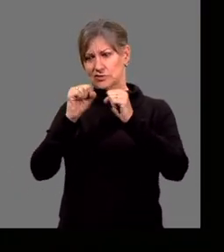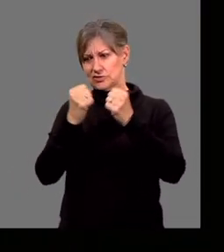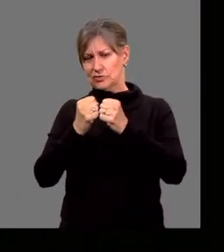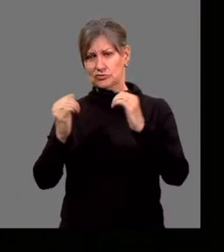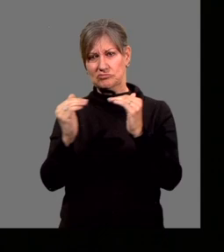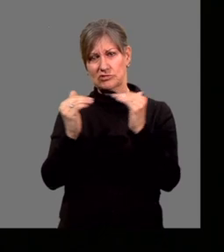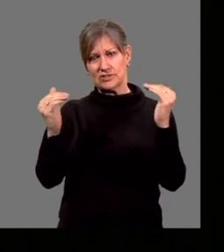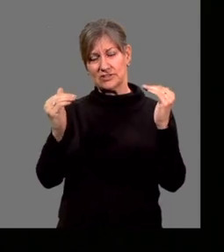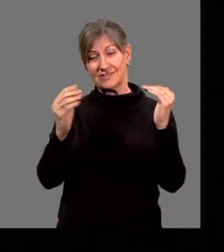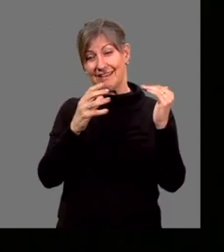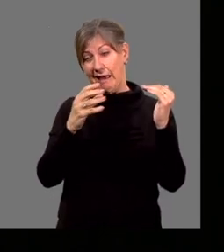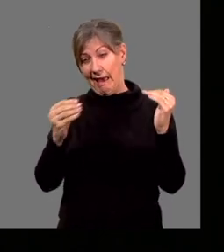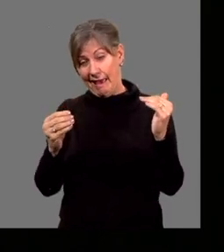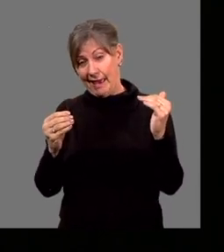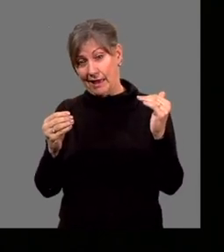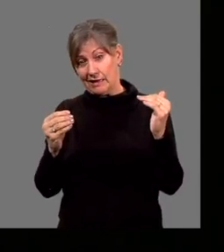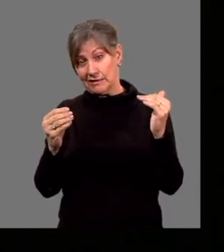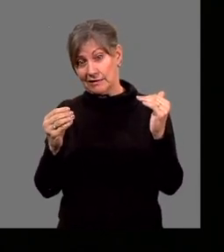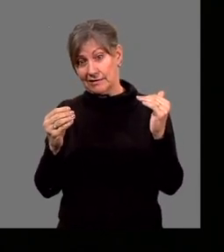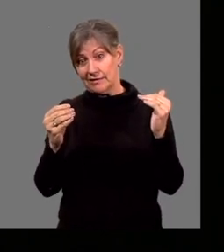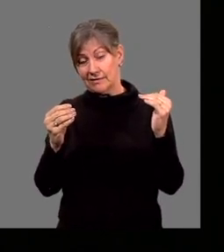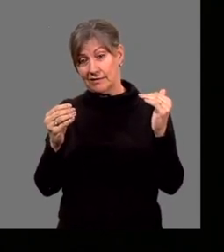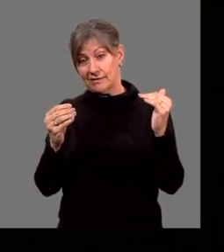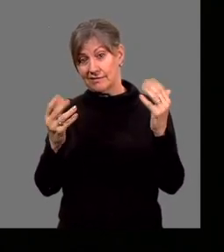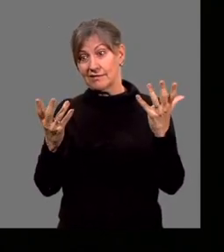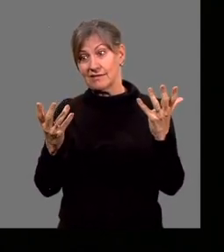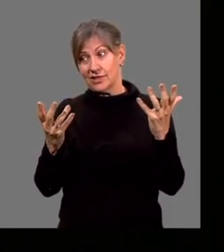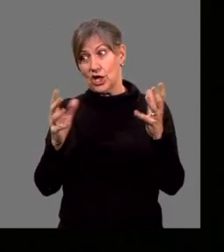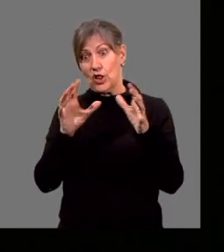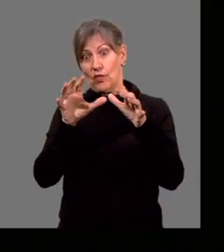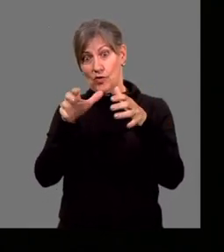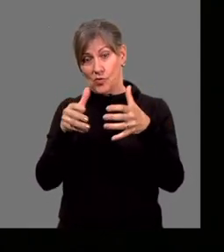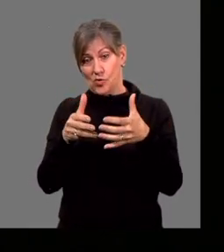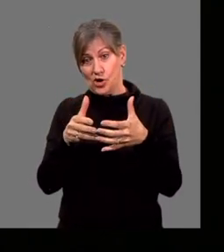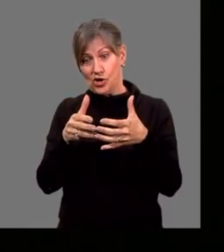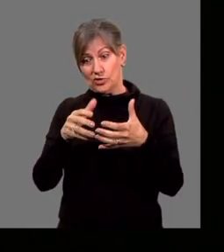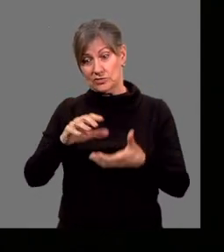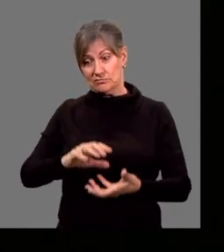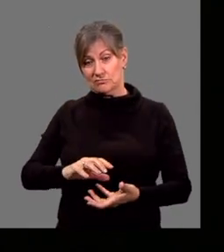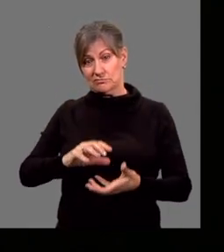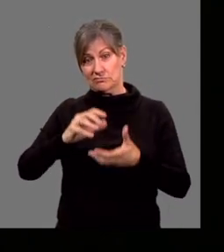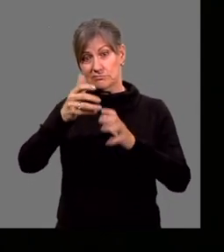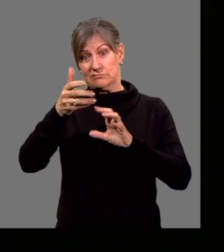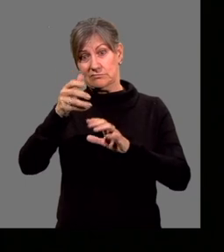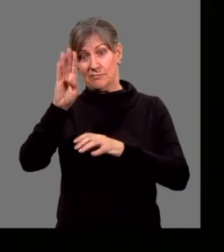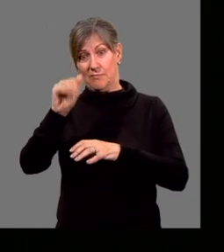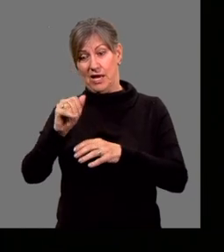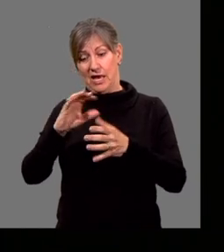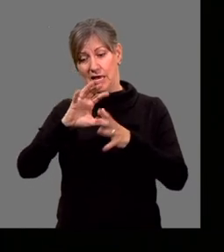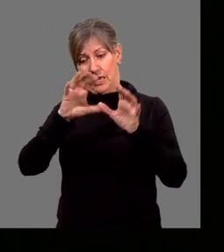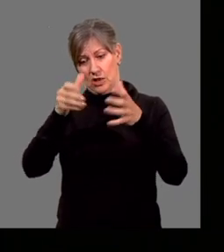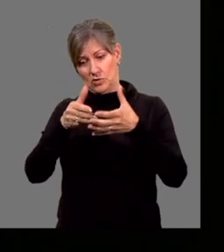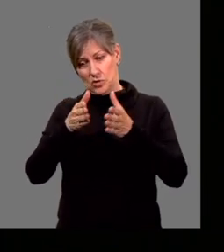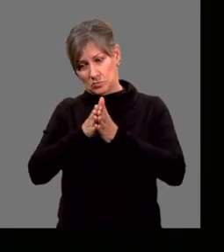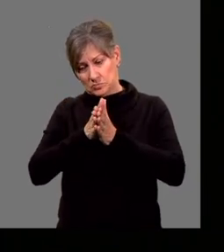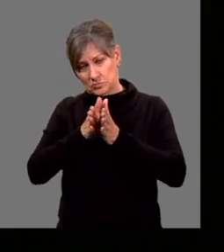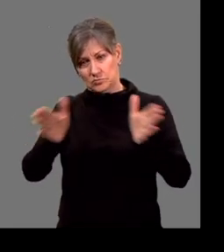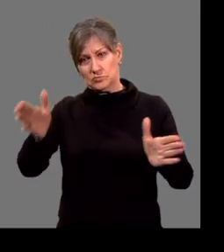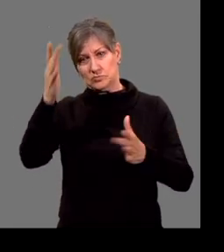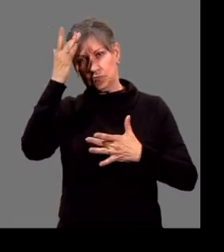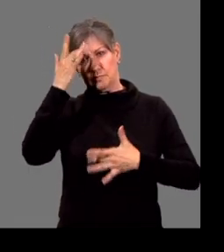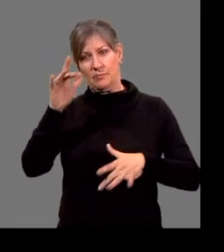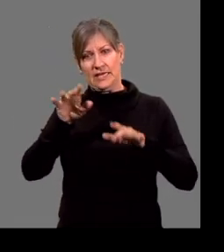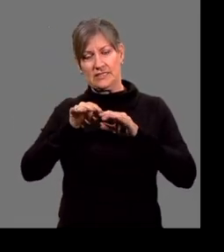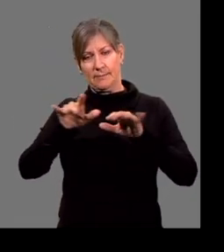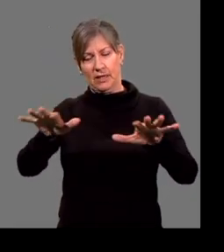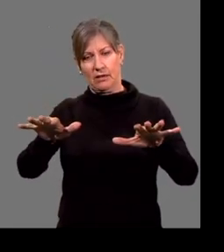social justice, and as if it couldn't get any worse, the world has turned upside down by a global pandemic.